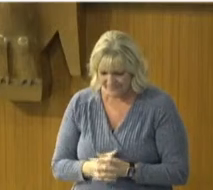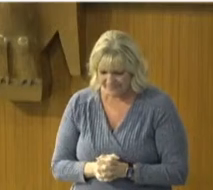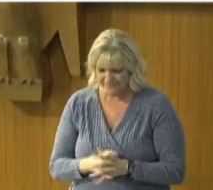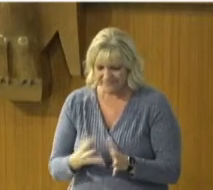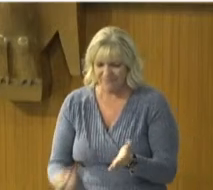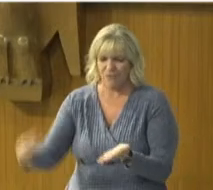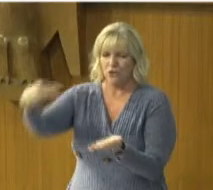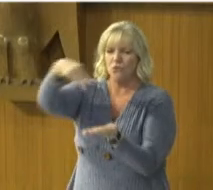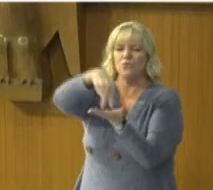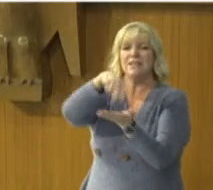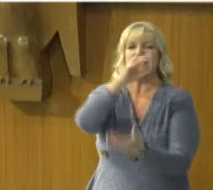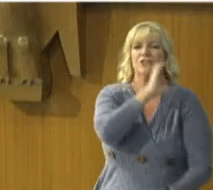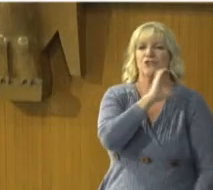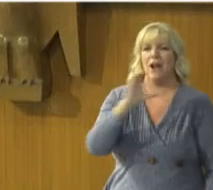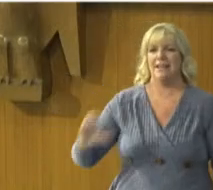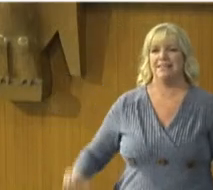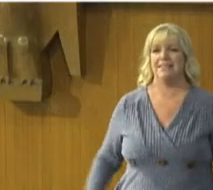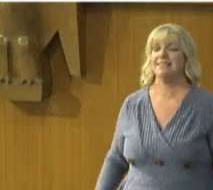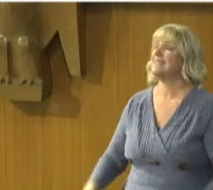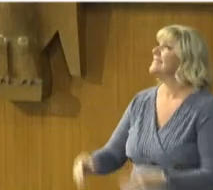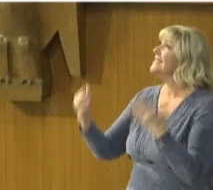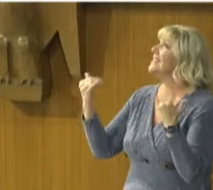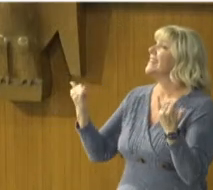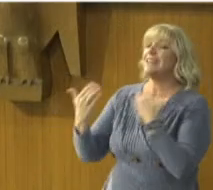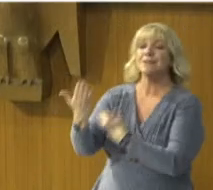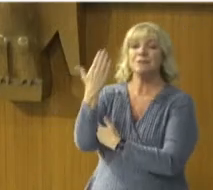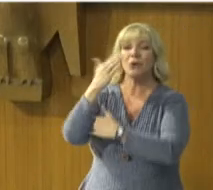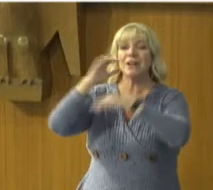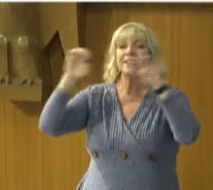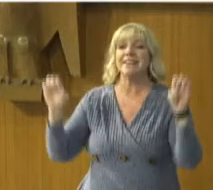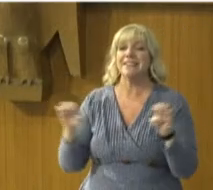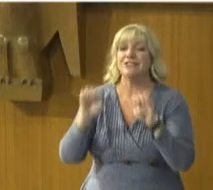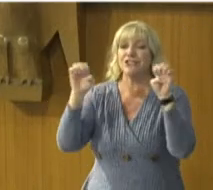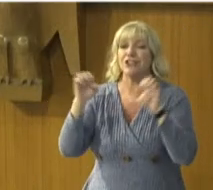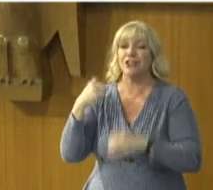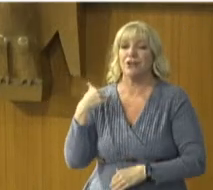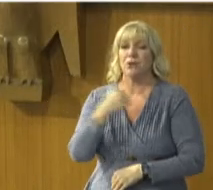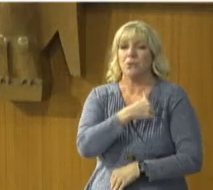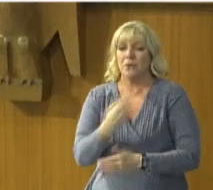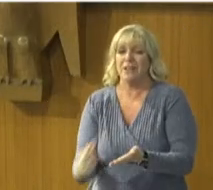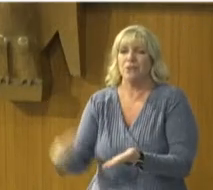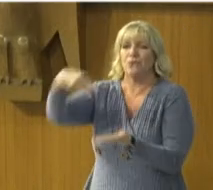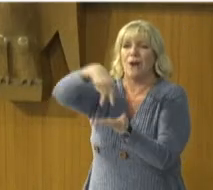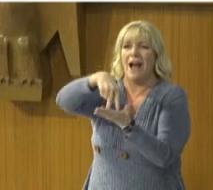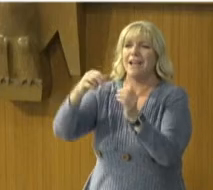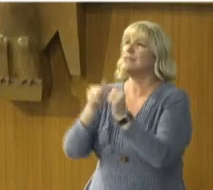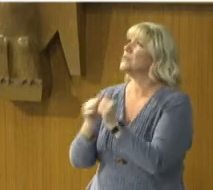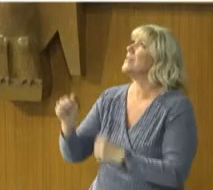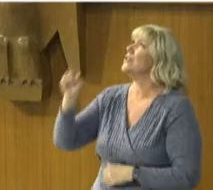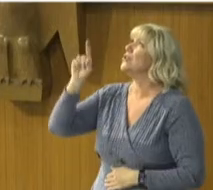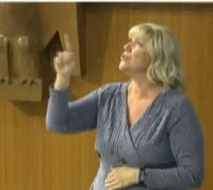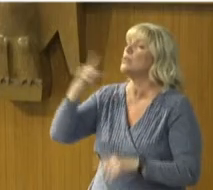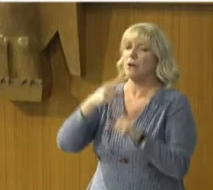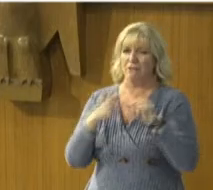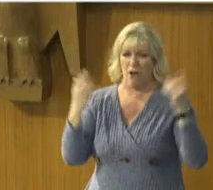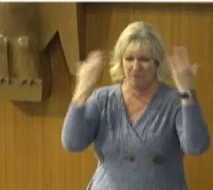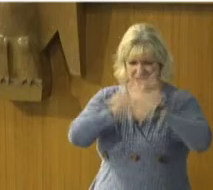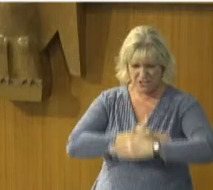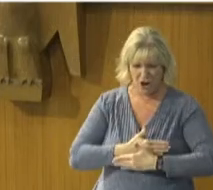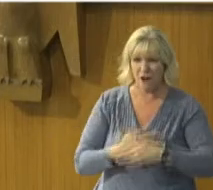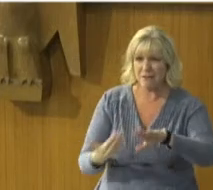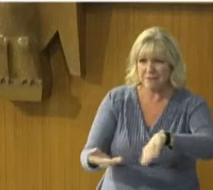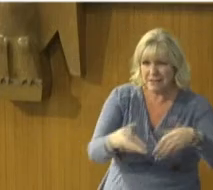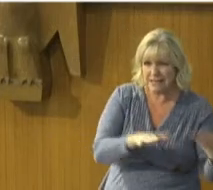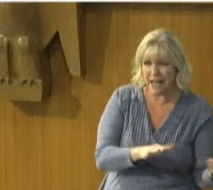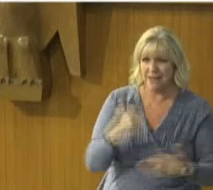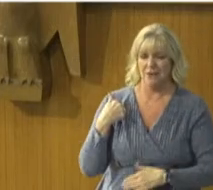Risen Christ, on this Easter morning, as we rise with you from the shadows of death,